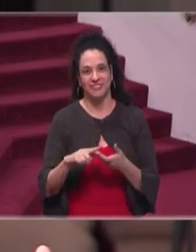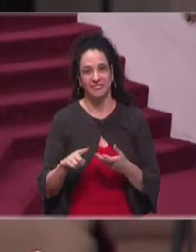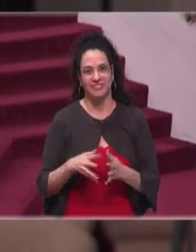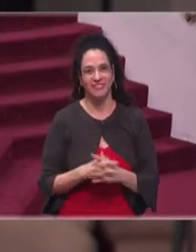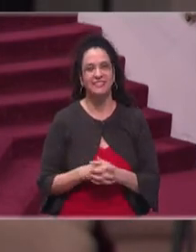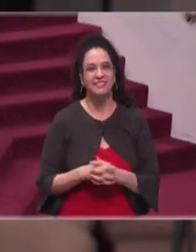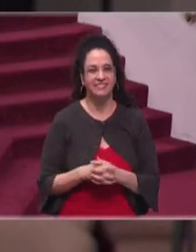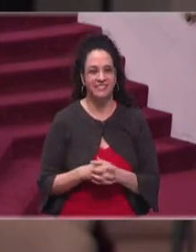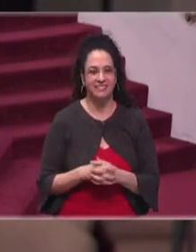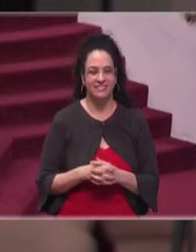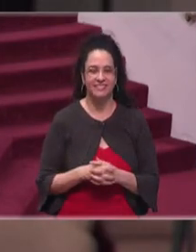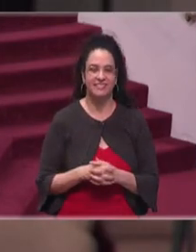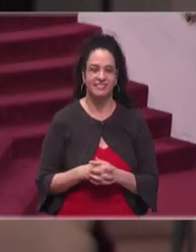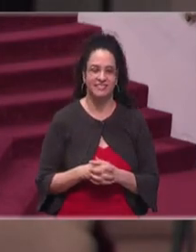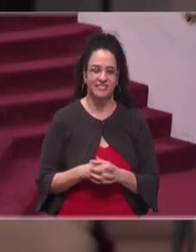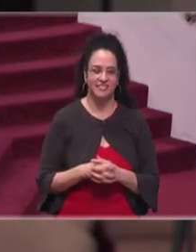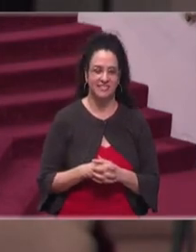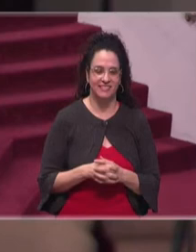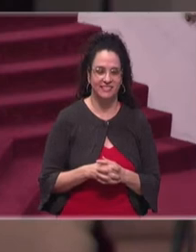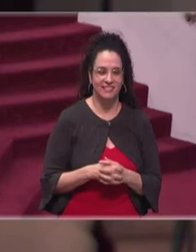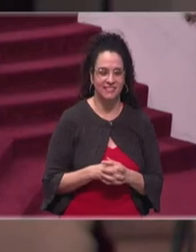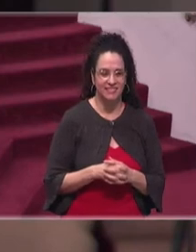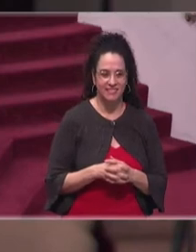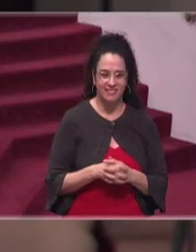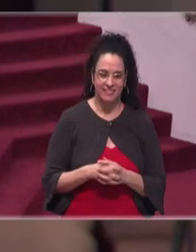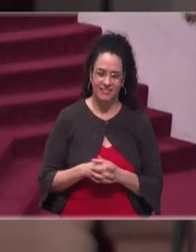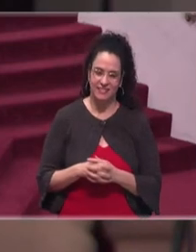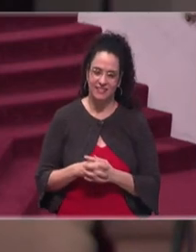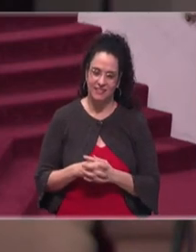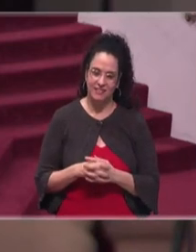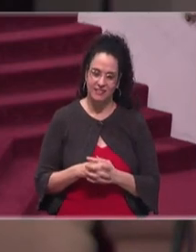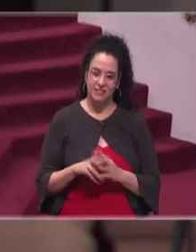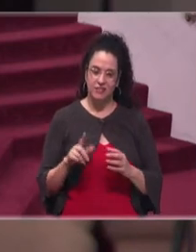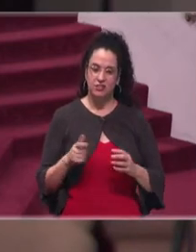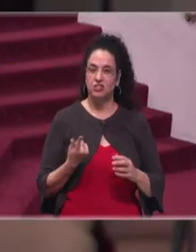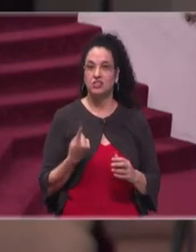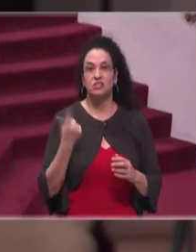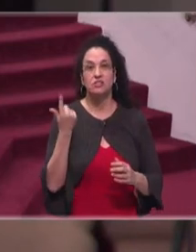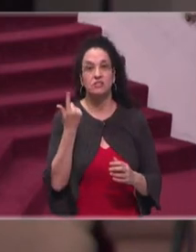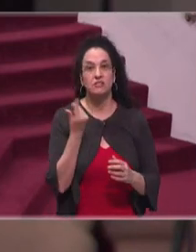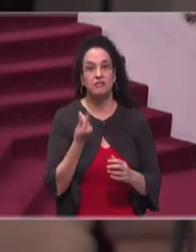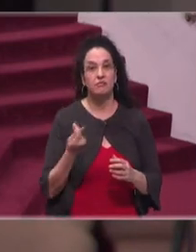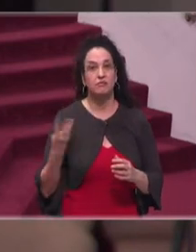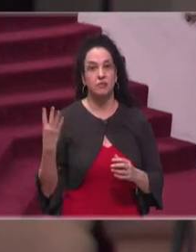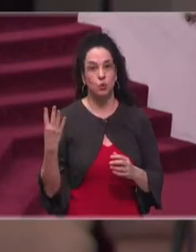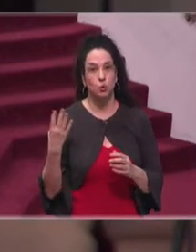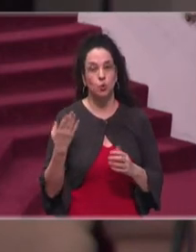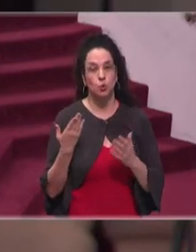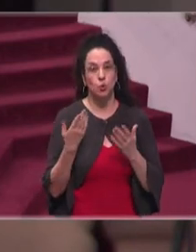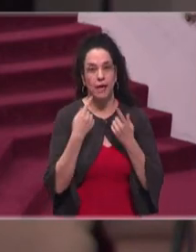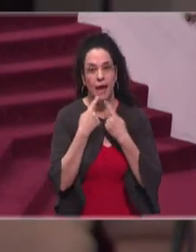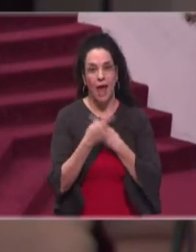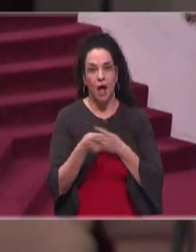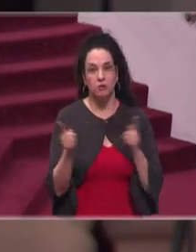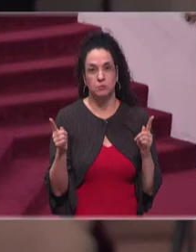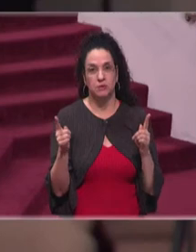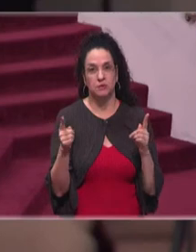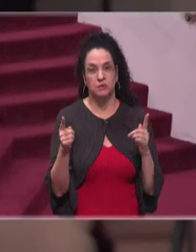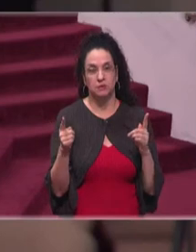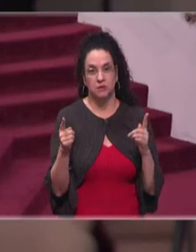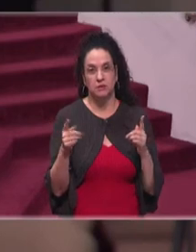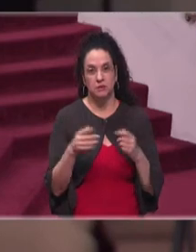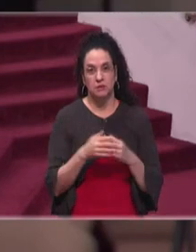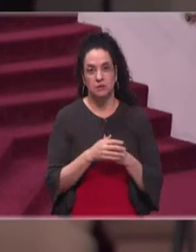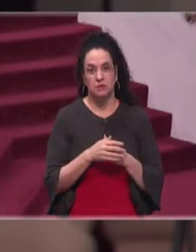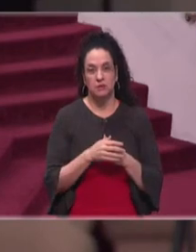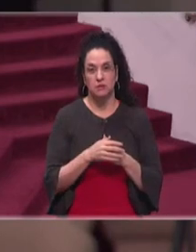right. Okay, fair enough. Just a couple of maintenance things I need to share with you. So anticipate that we're